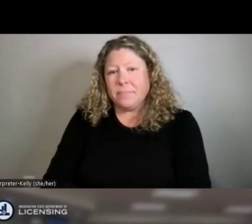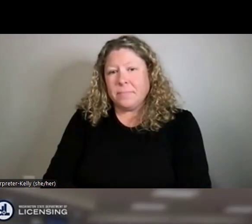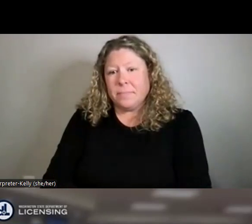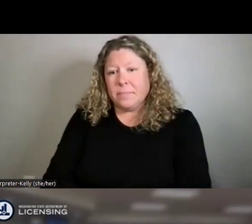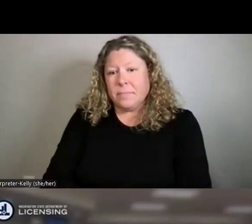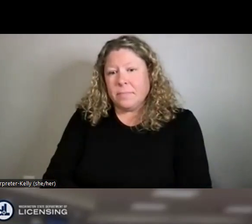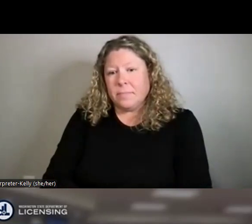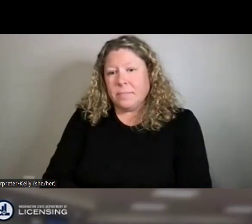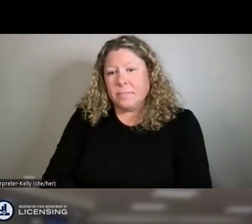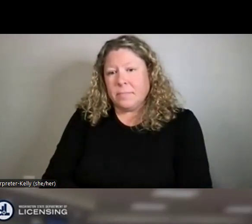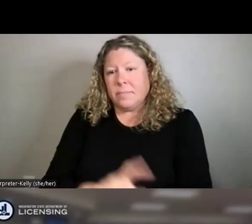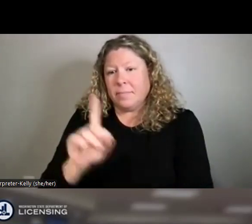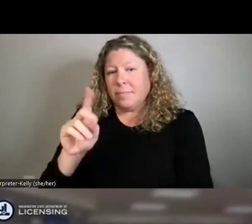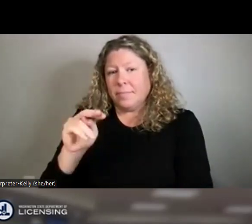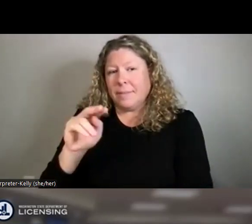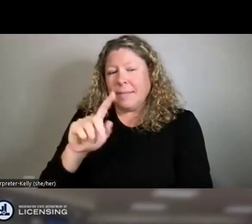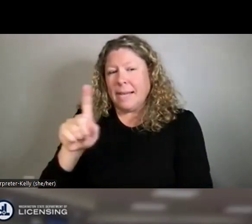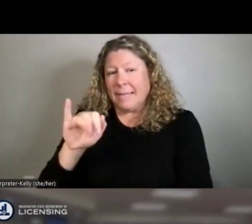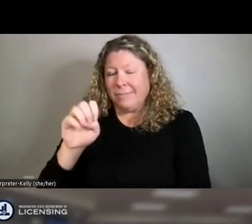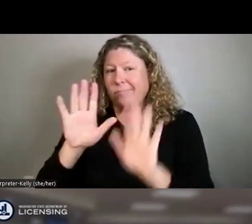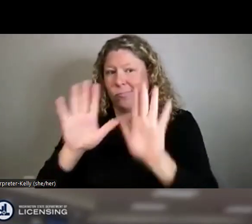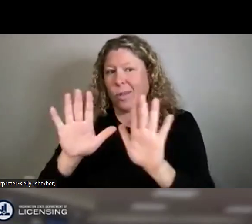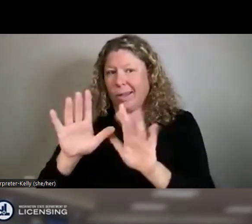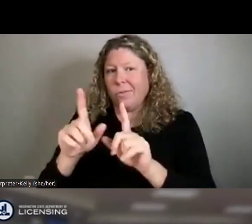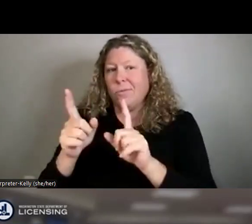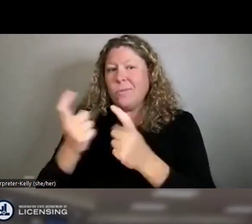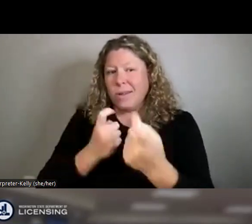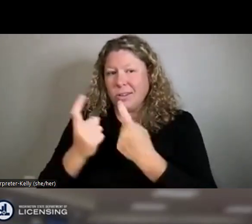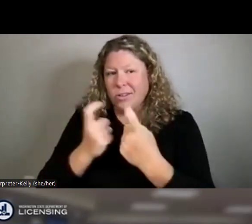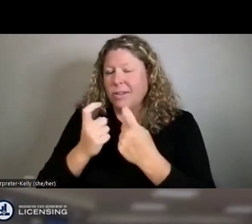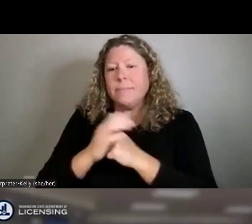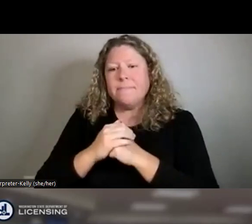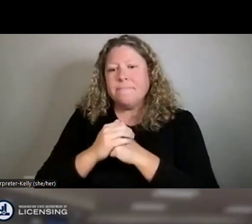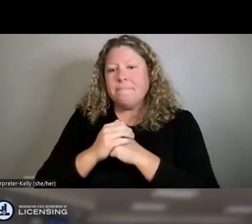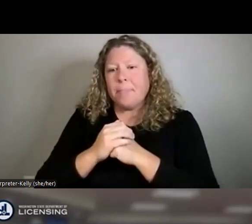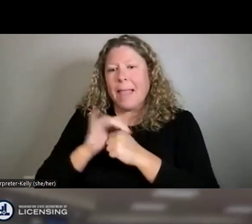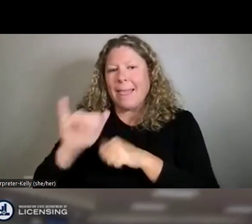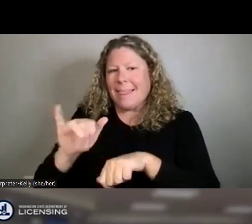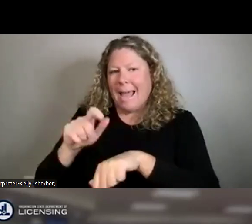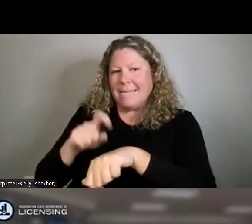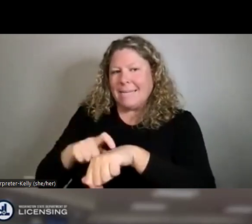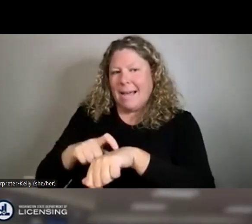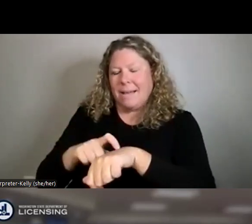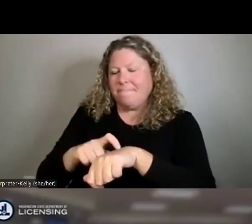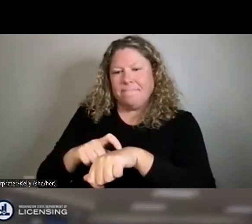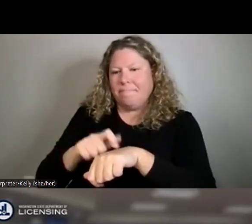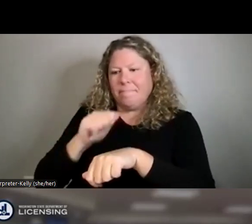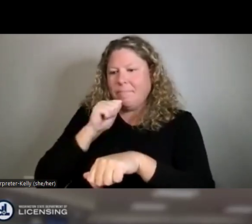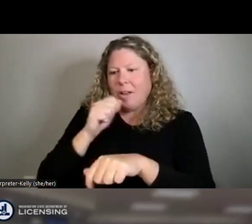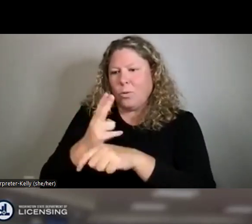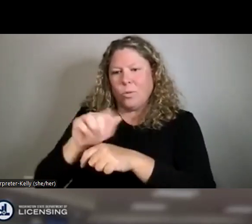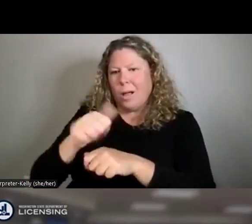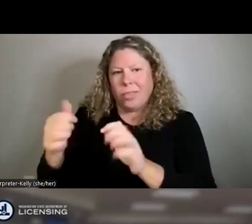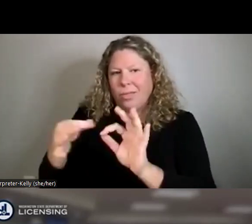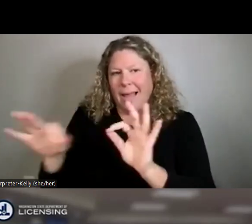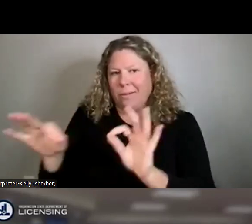That is a great question. We did not do that at that time, but it is something that we